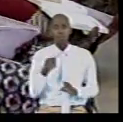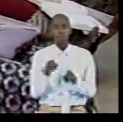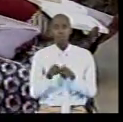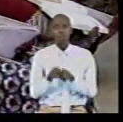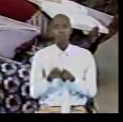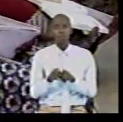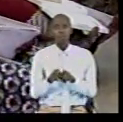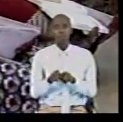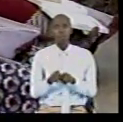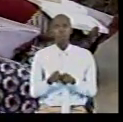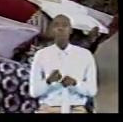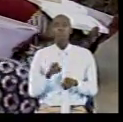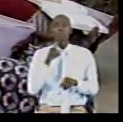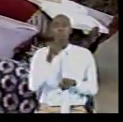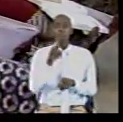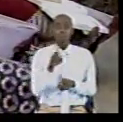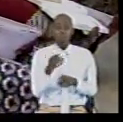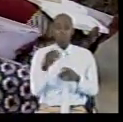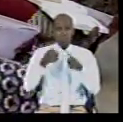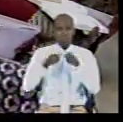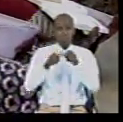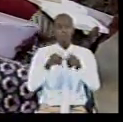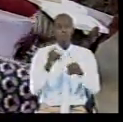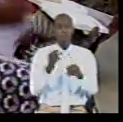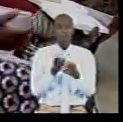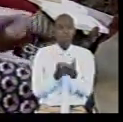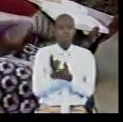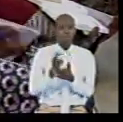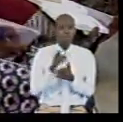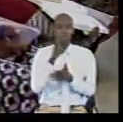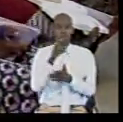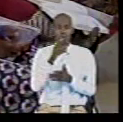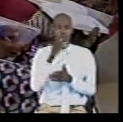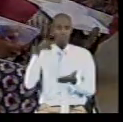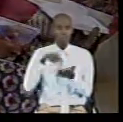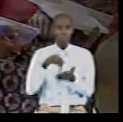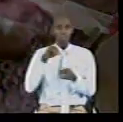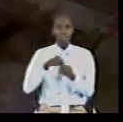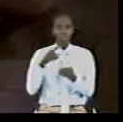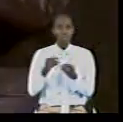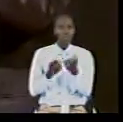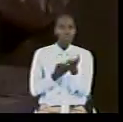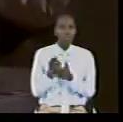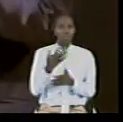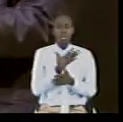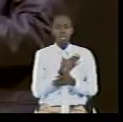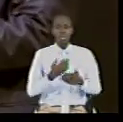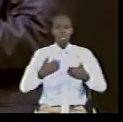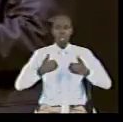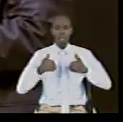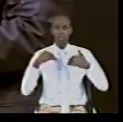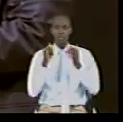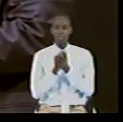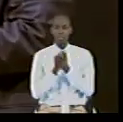Anybody affirming the truth? Anybody that will stand and have a backbone that when somebody does something